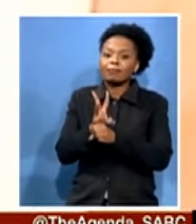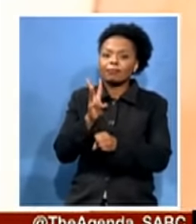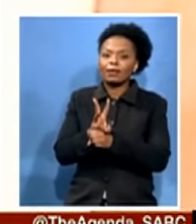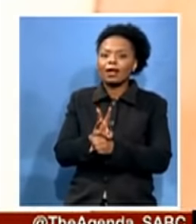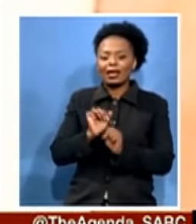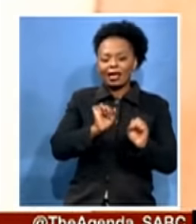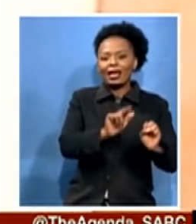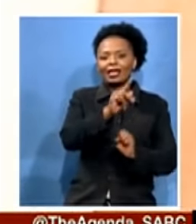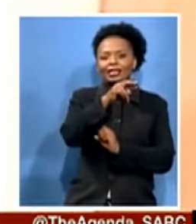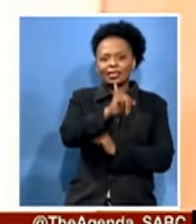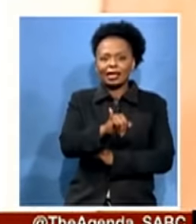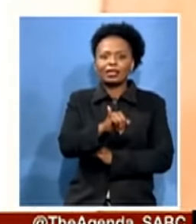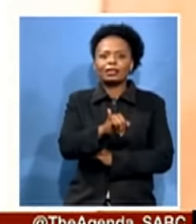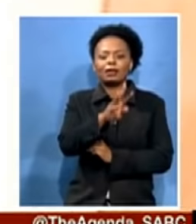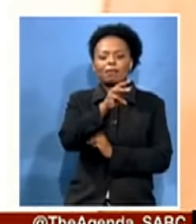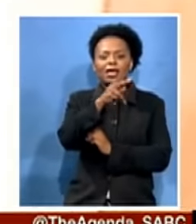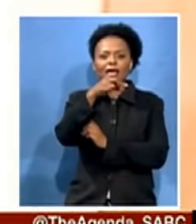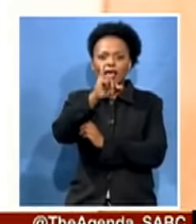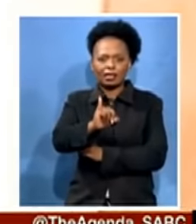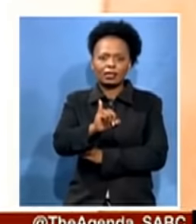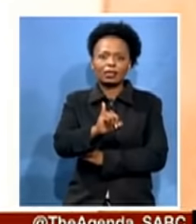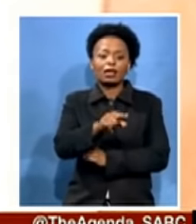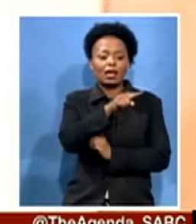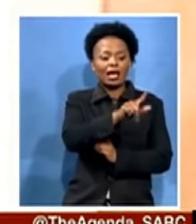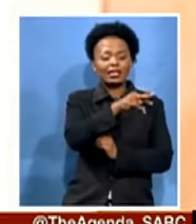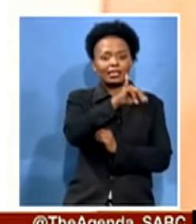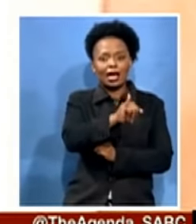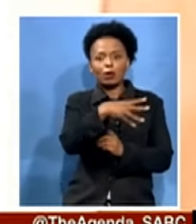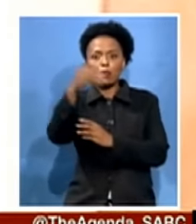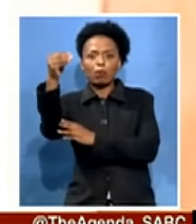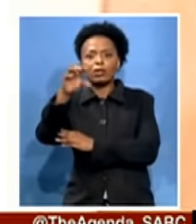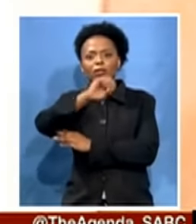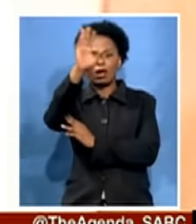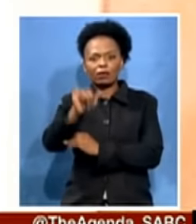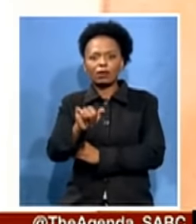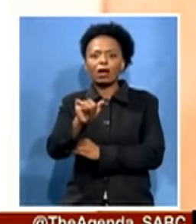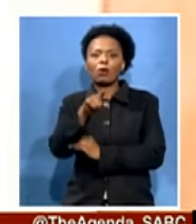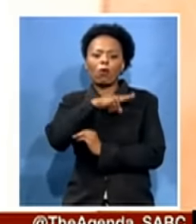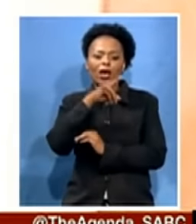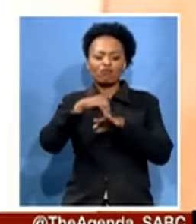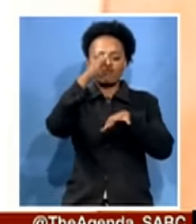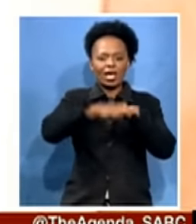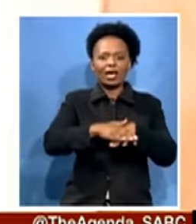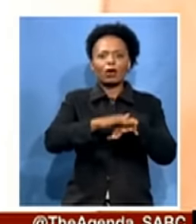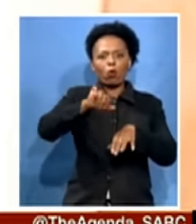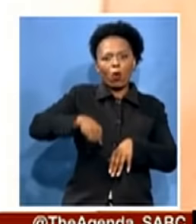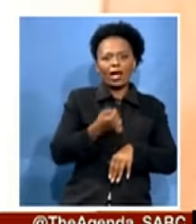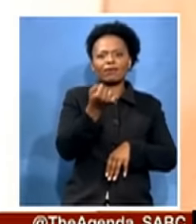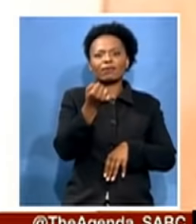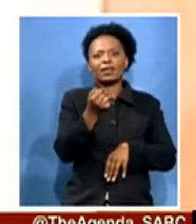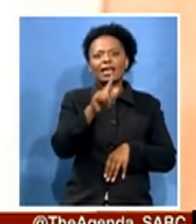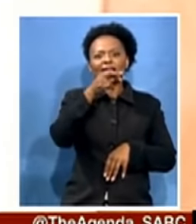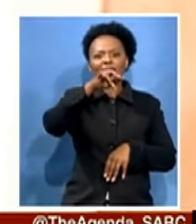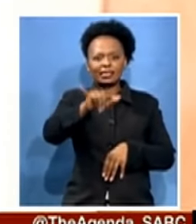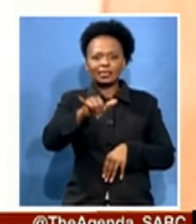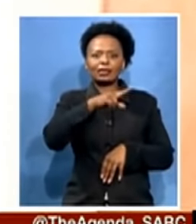Lindani left South Africa after he married his wife, Lindsay, who was originally from America, from Hawaii. She